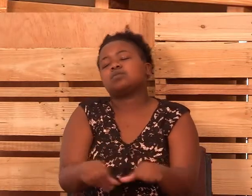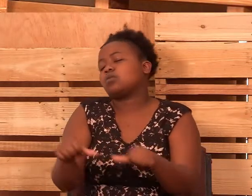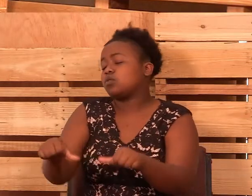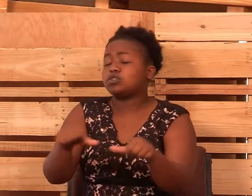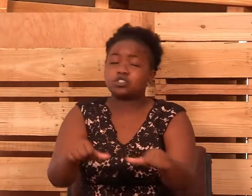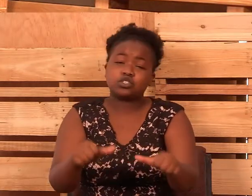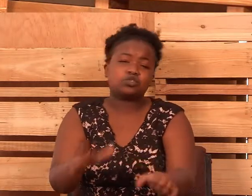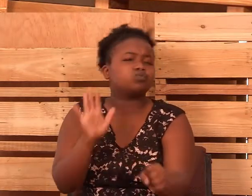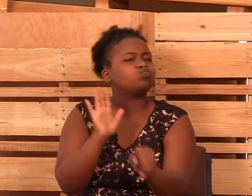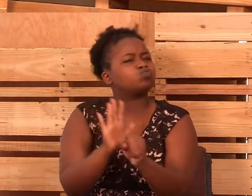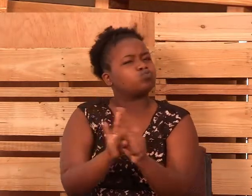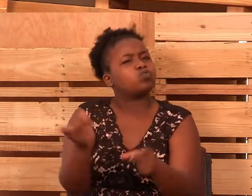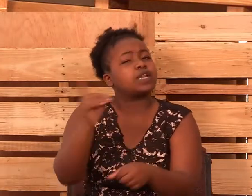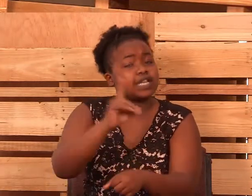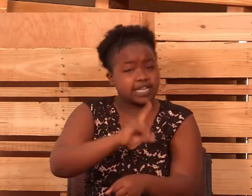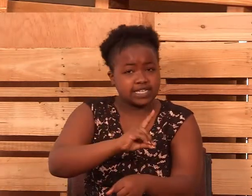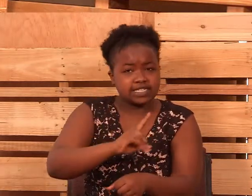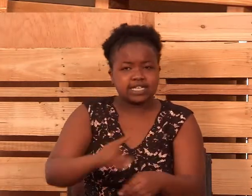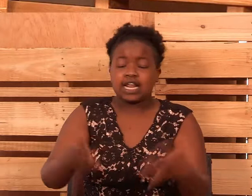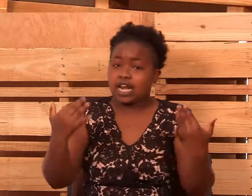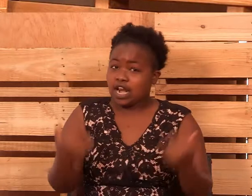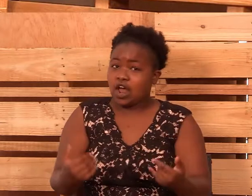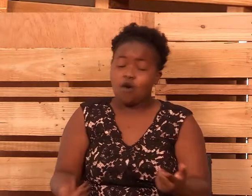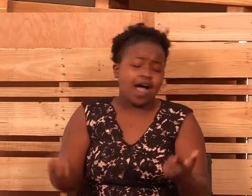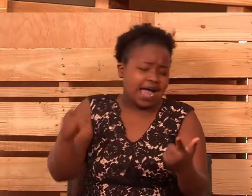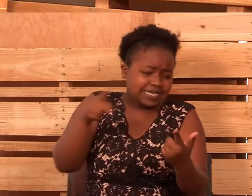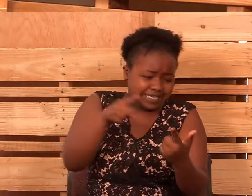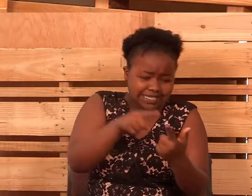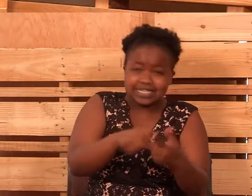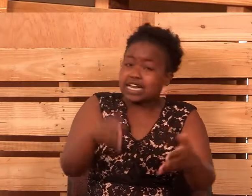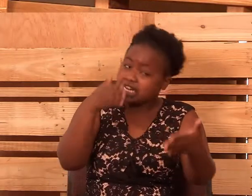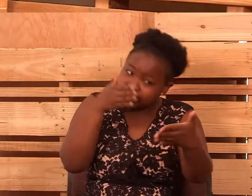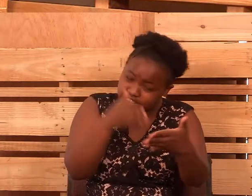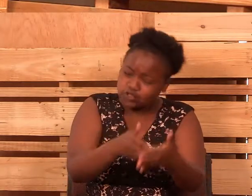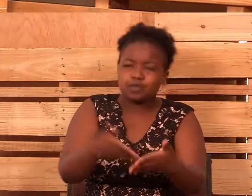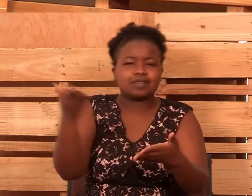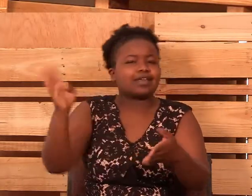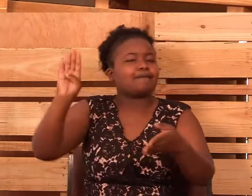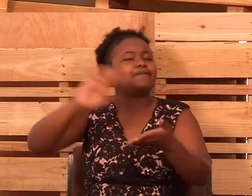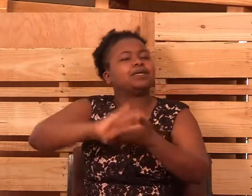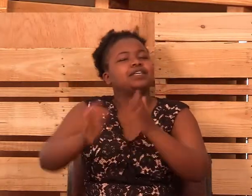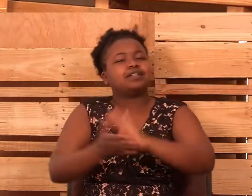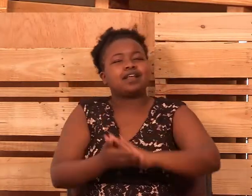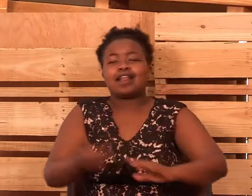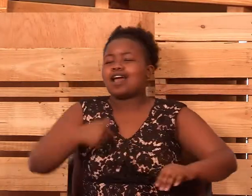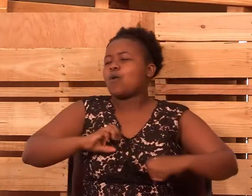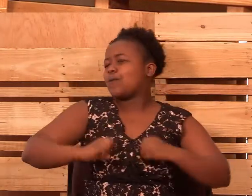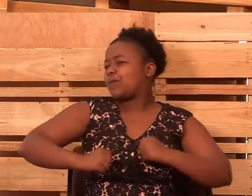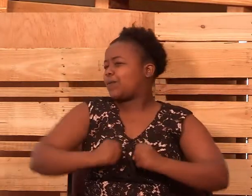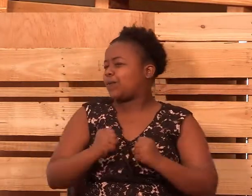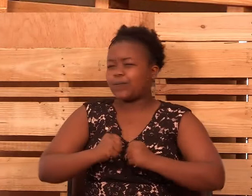several days until they reached Bethlehem. Of course, they were very excited to reach